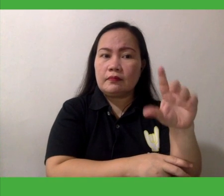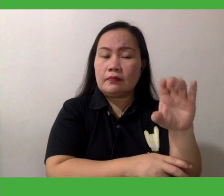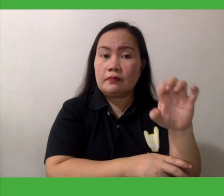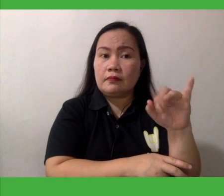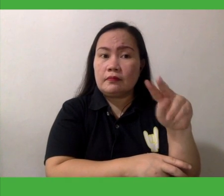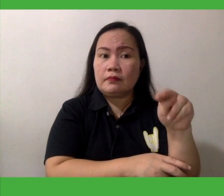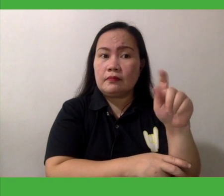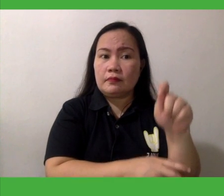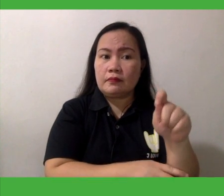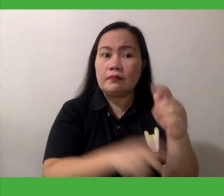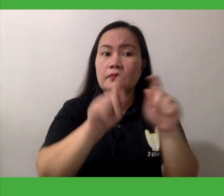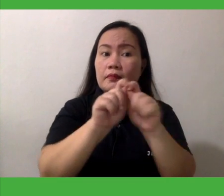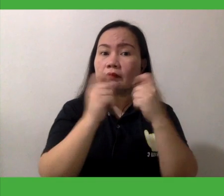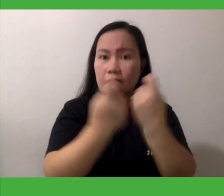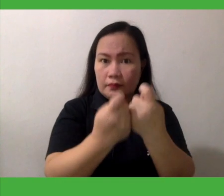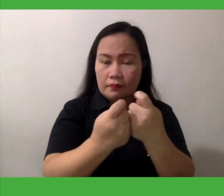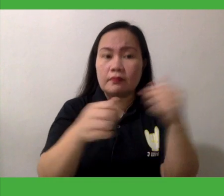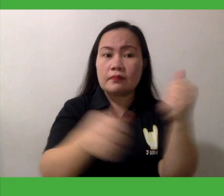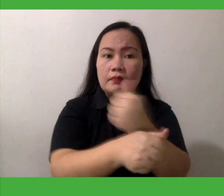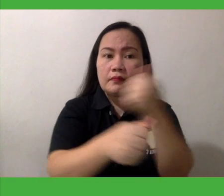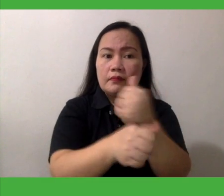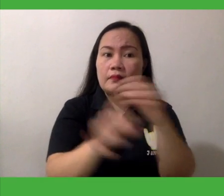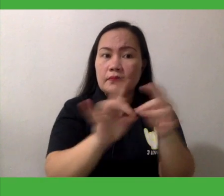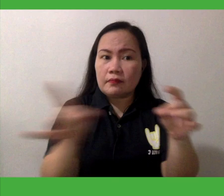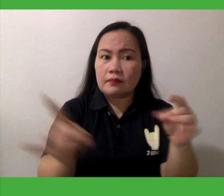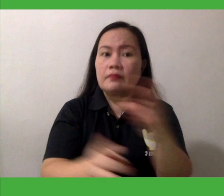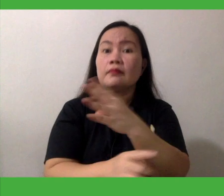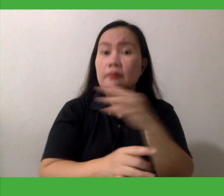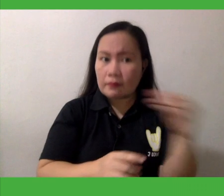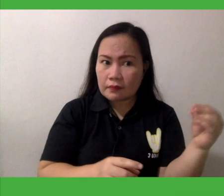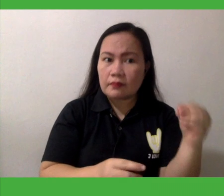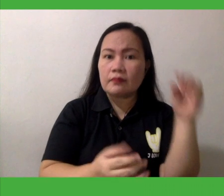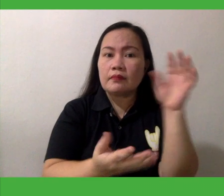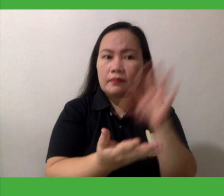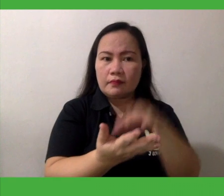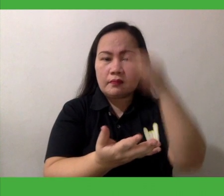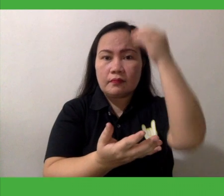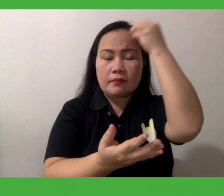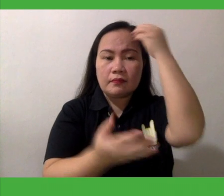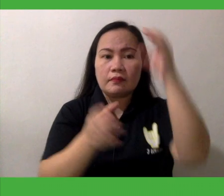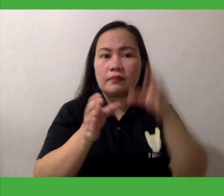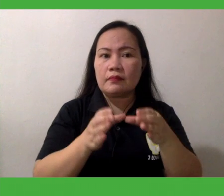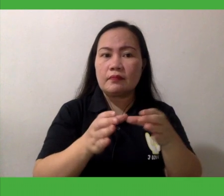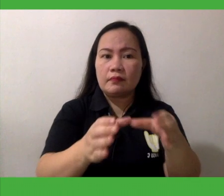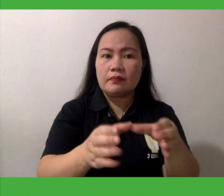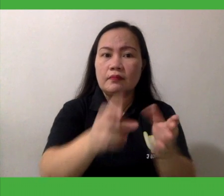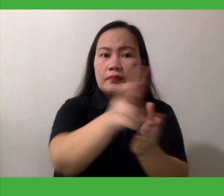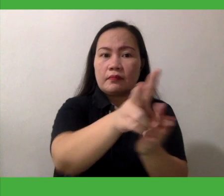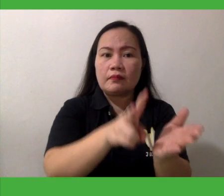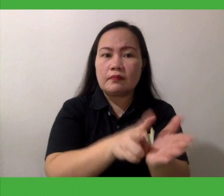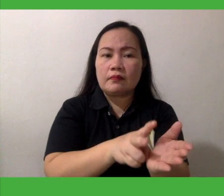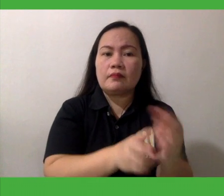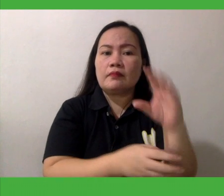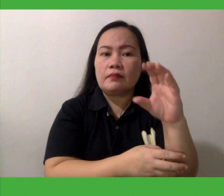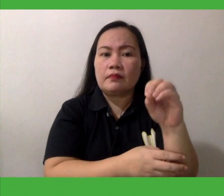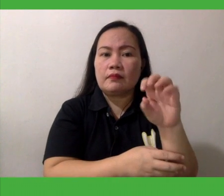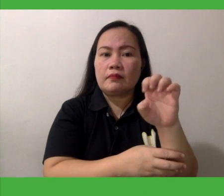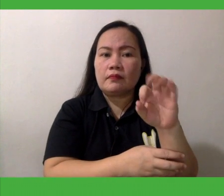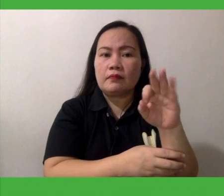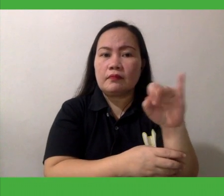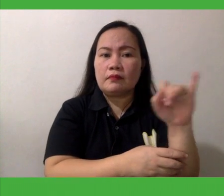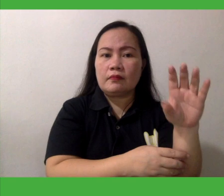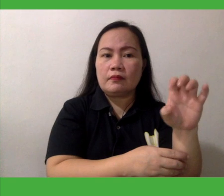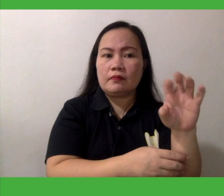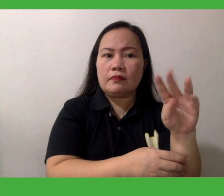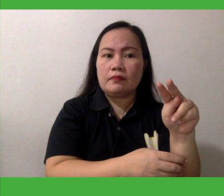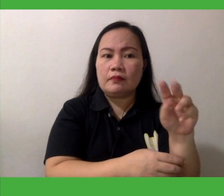and also algebraic expression. And next, we will identify the constant, the variable, coefficient, and of